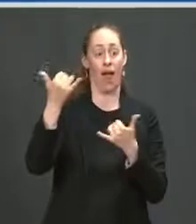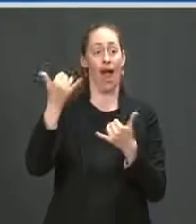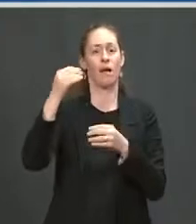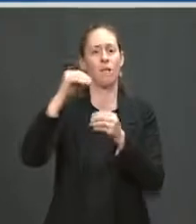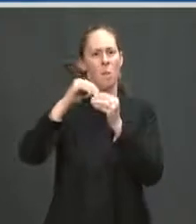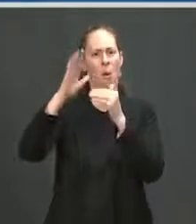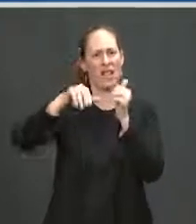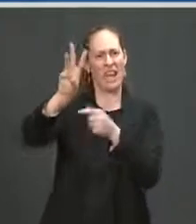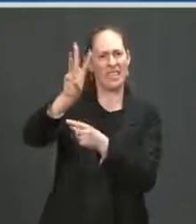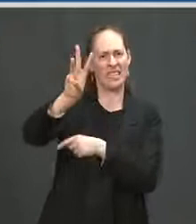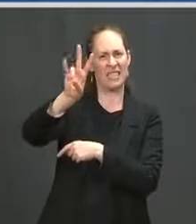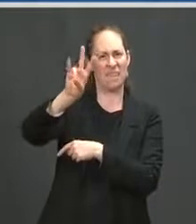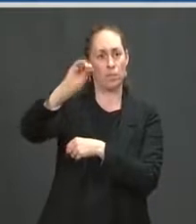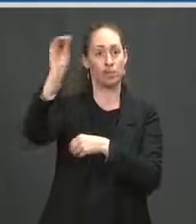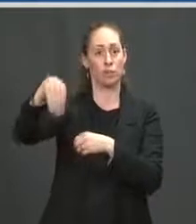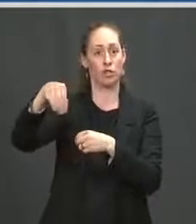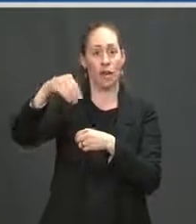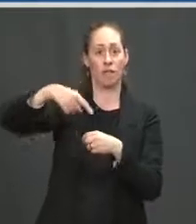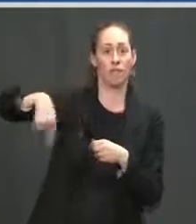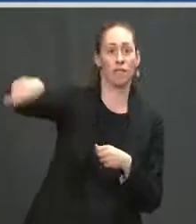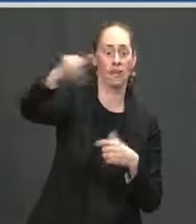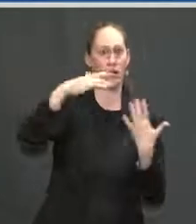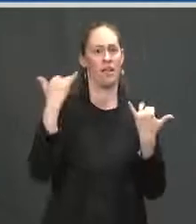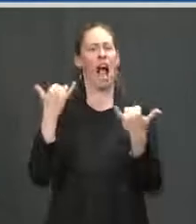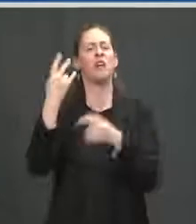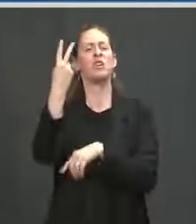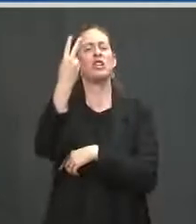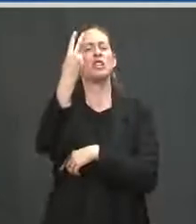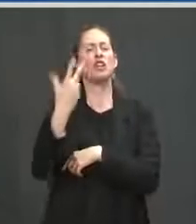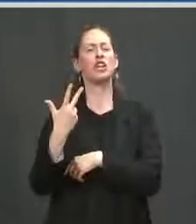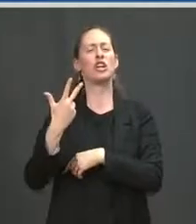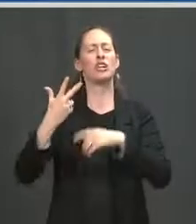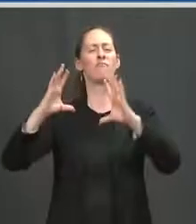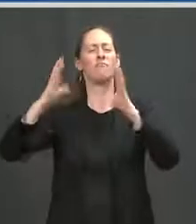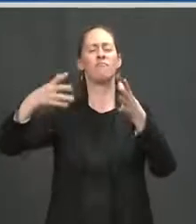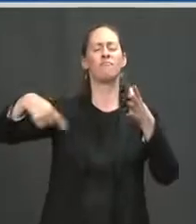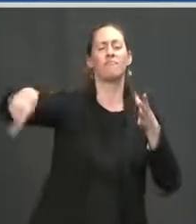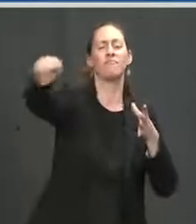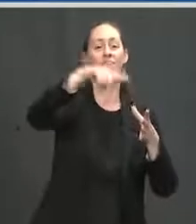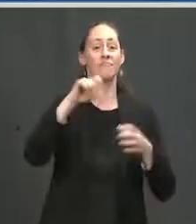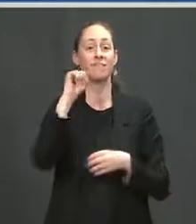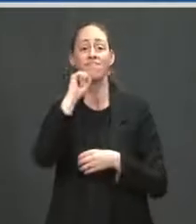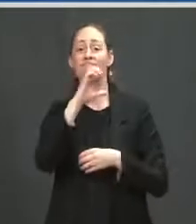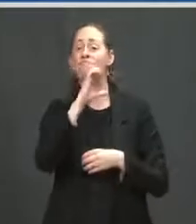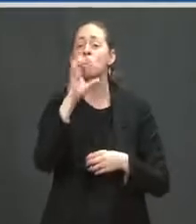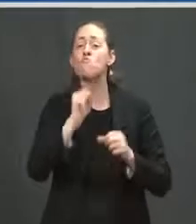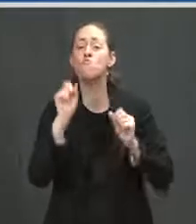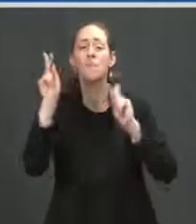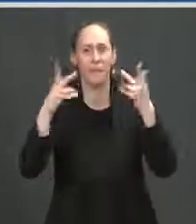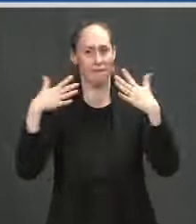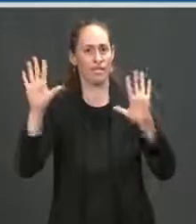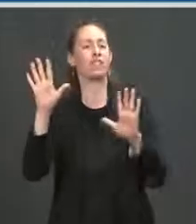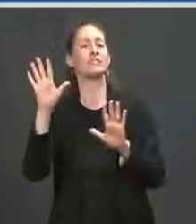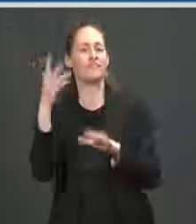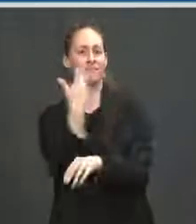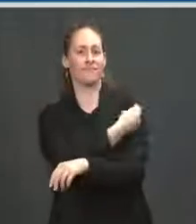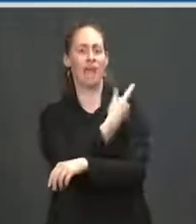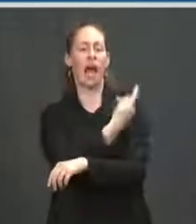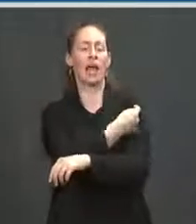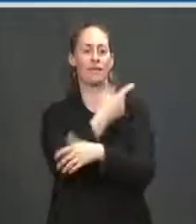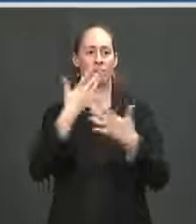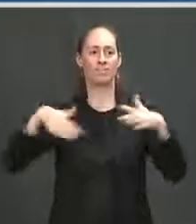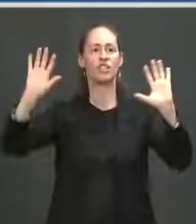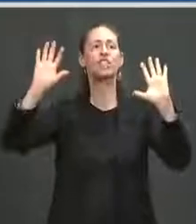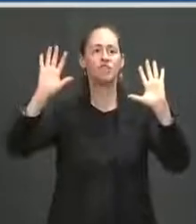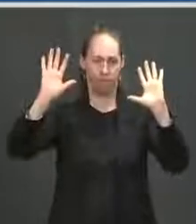2/3 of our seniors, are now fully vaccinated. And more than 80% of our seniors have had at least one